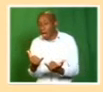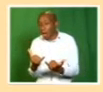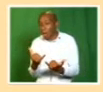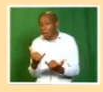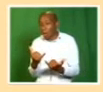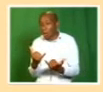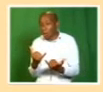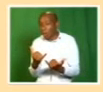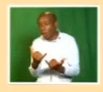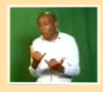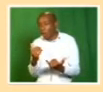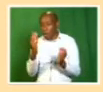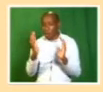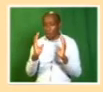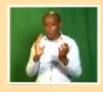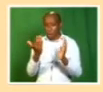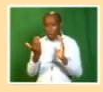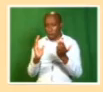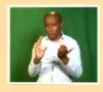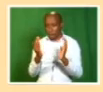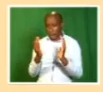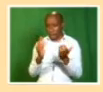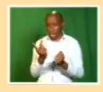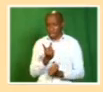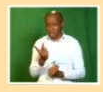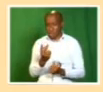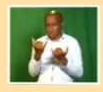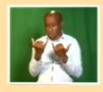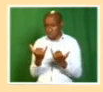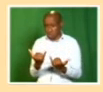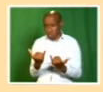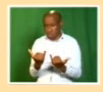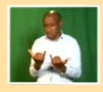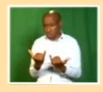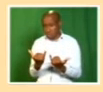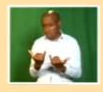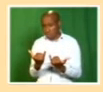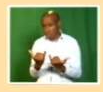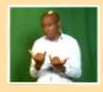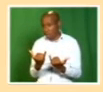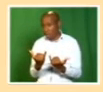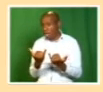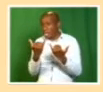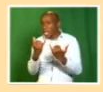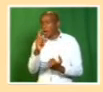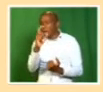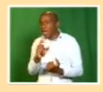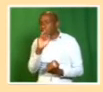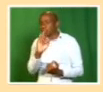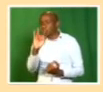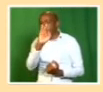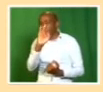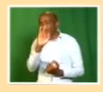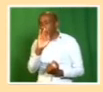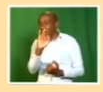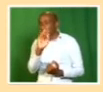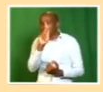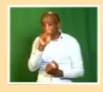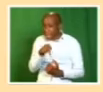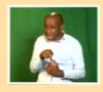we compare the two. Okay, the coefficient of x squared is